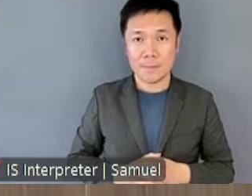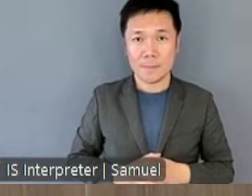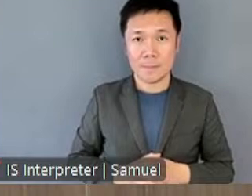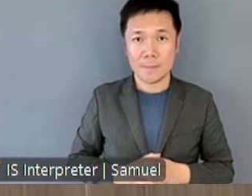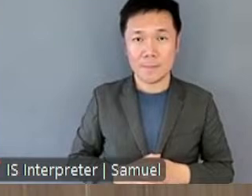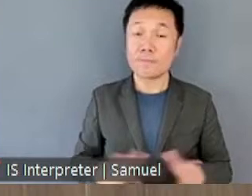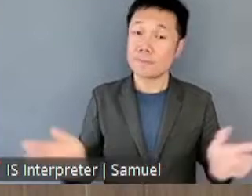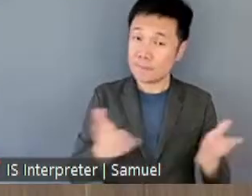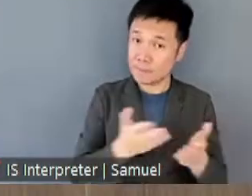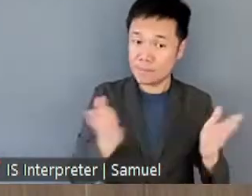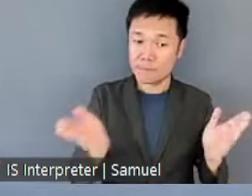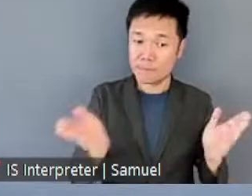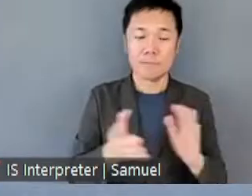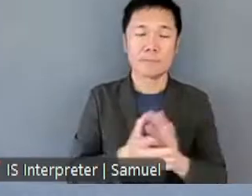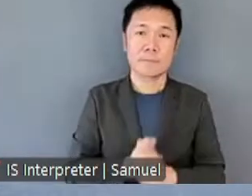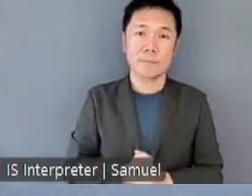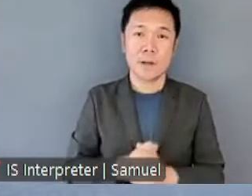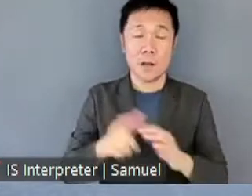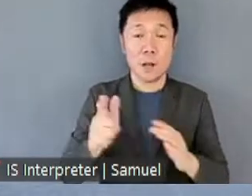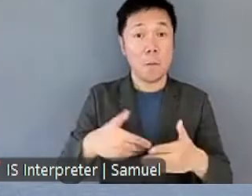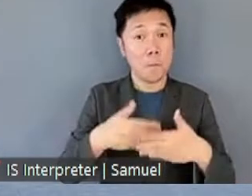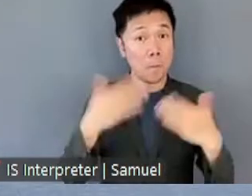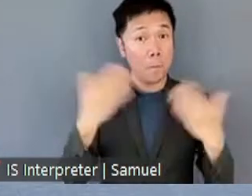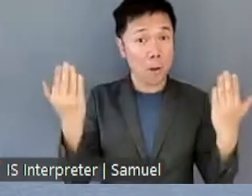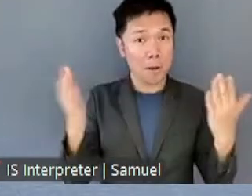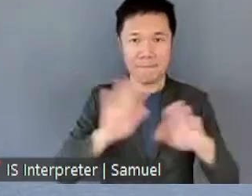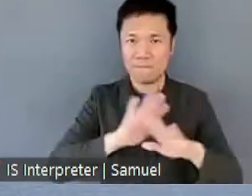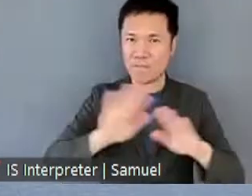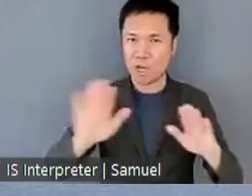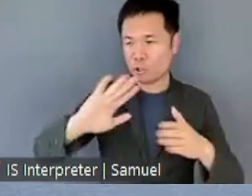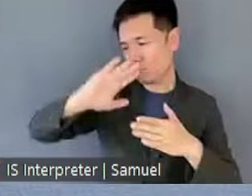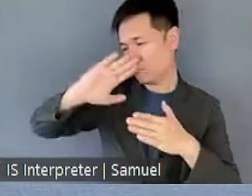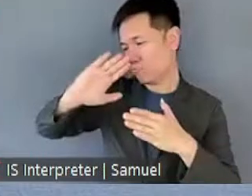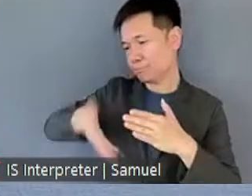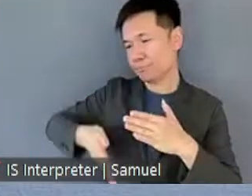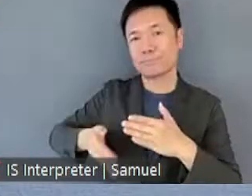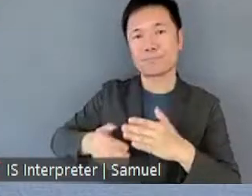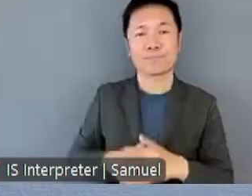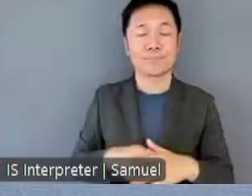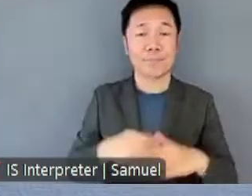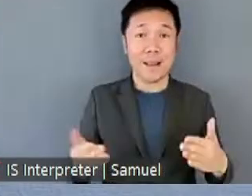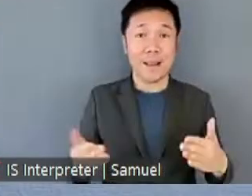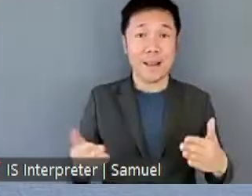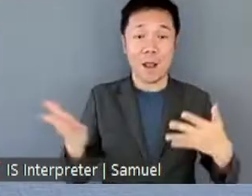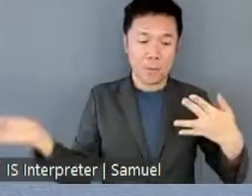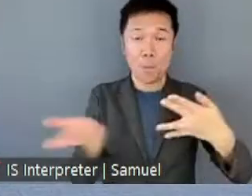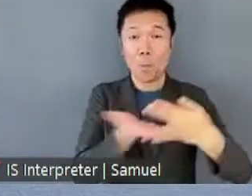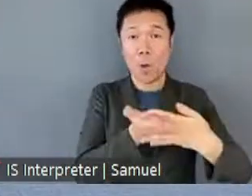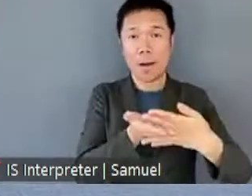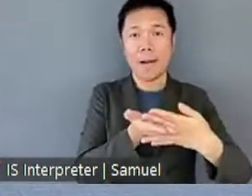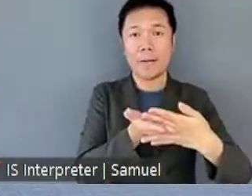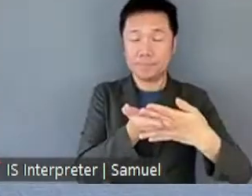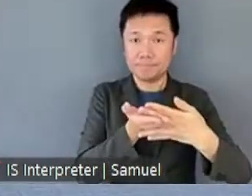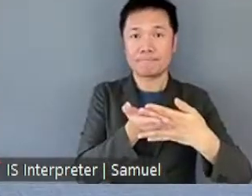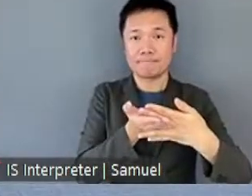Excellencies, distinguished delegates, the morning session has concluded. The meeting will break and will resume